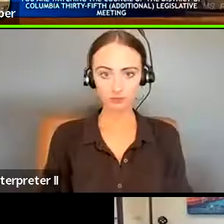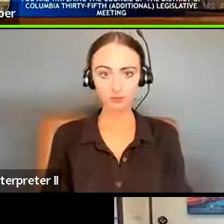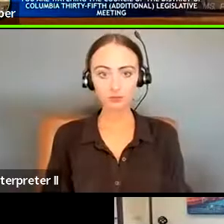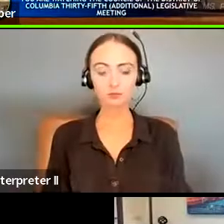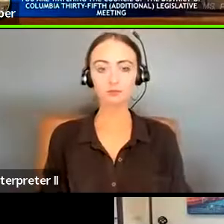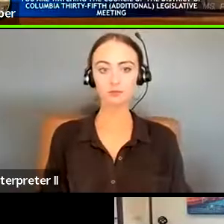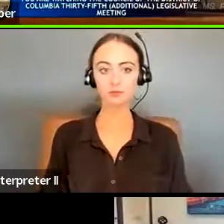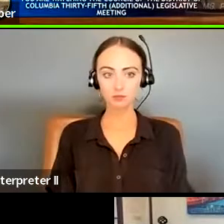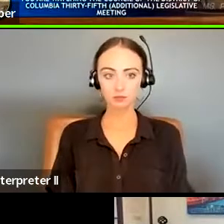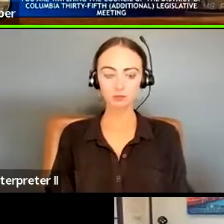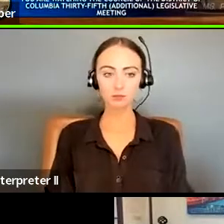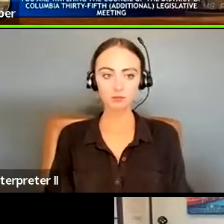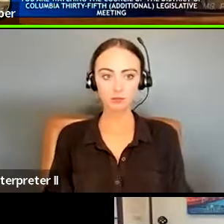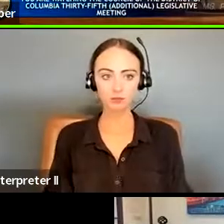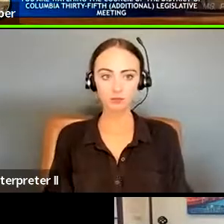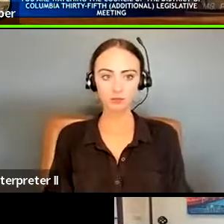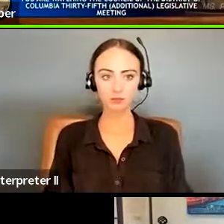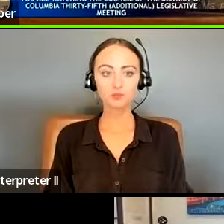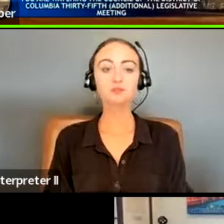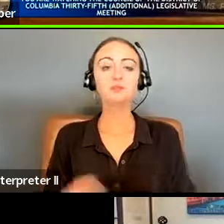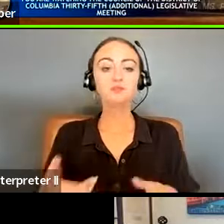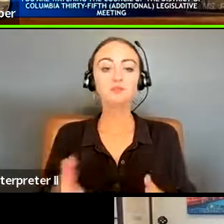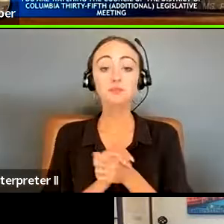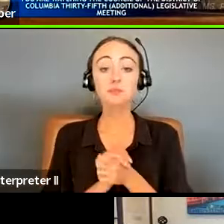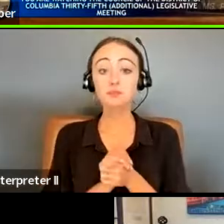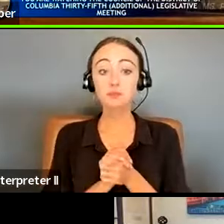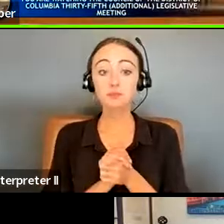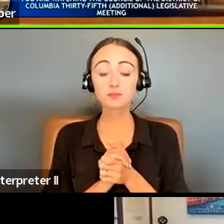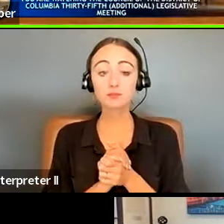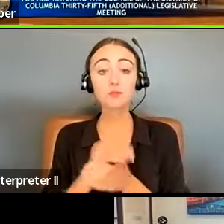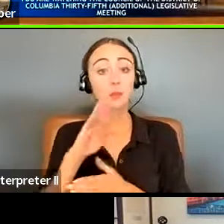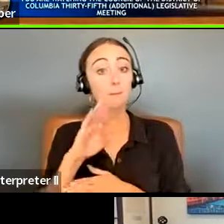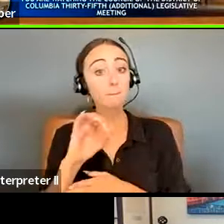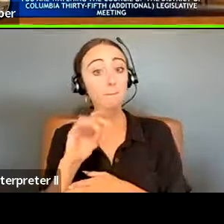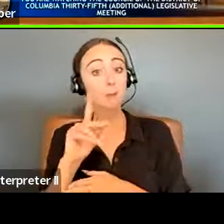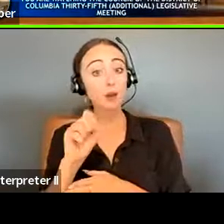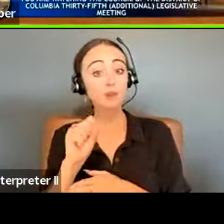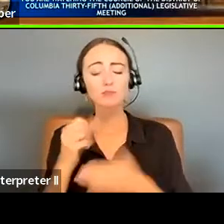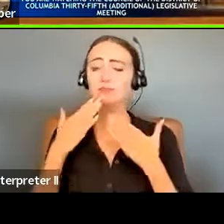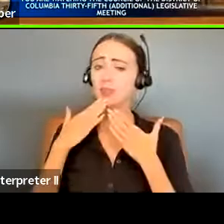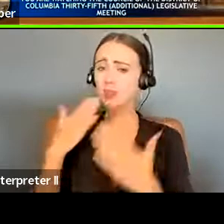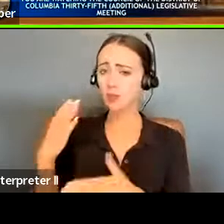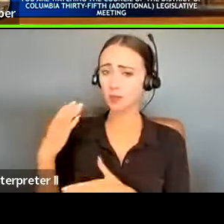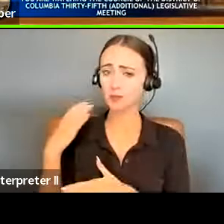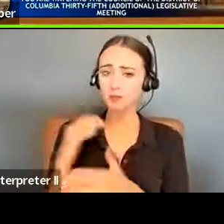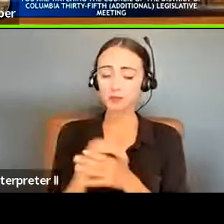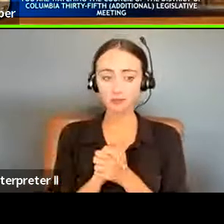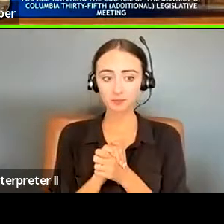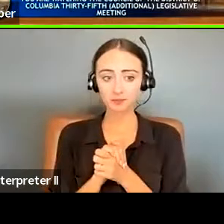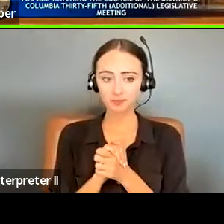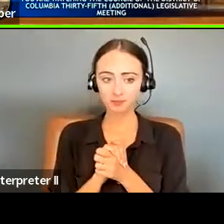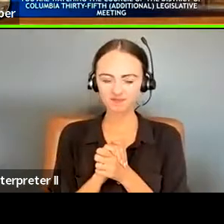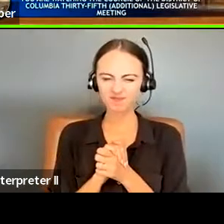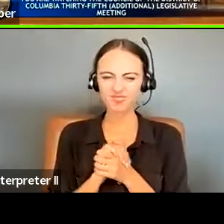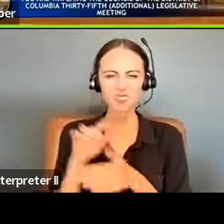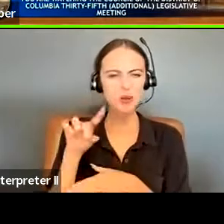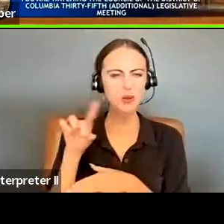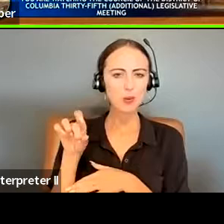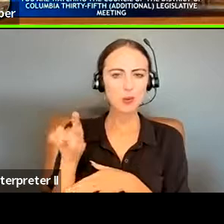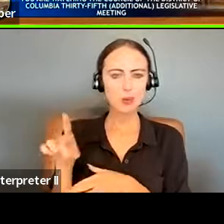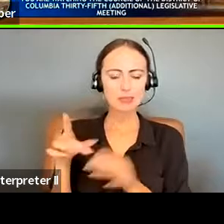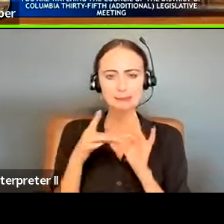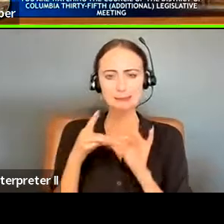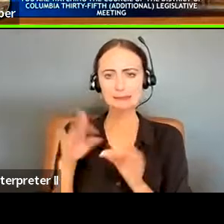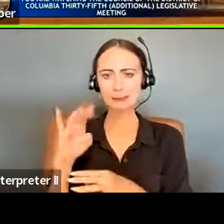Thank you, Councilmember Lewis George. Councilmember Bonds. Thank you very much, Chairman. I just have a question about